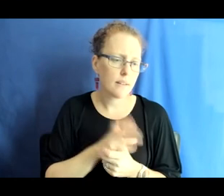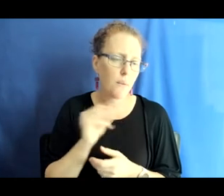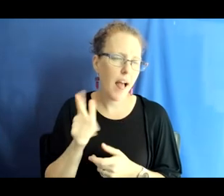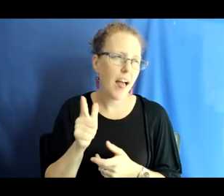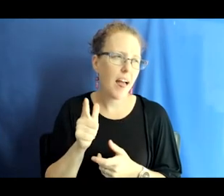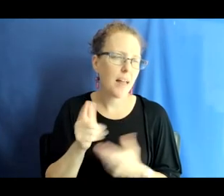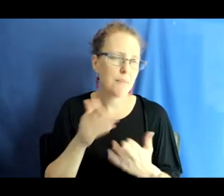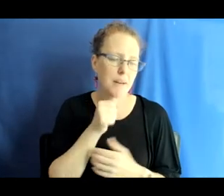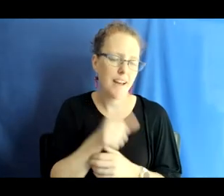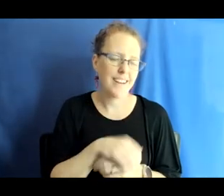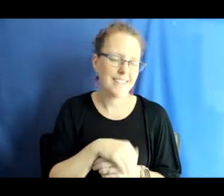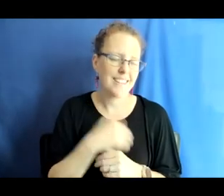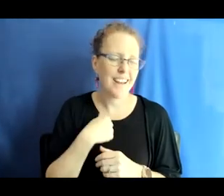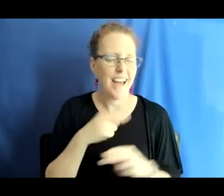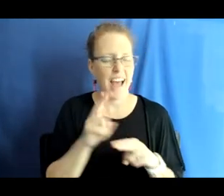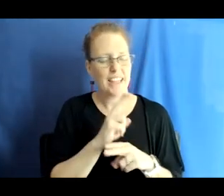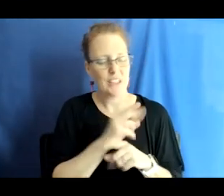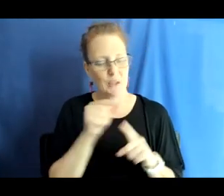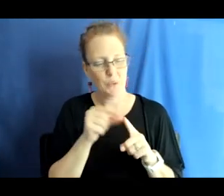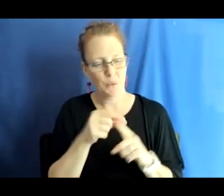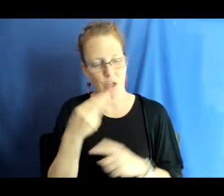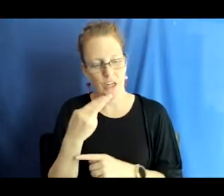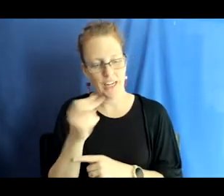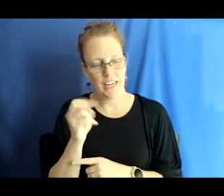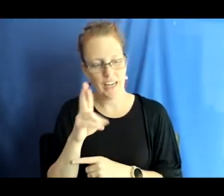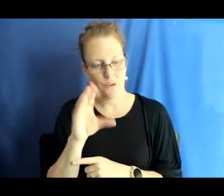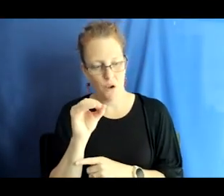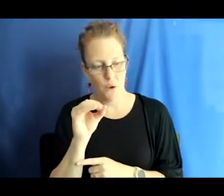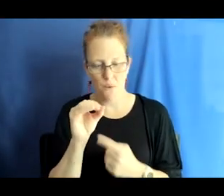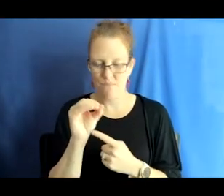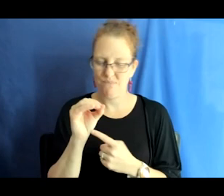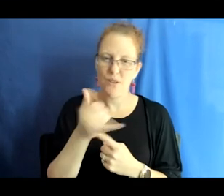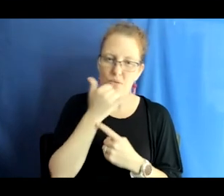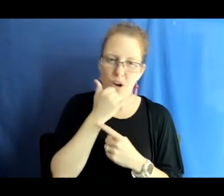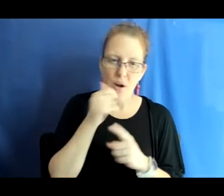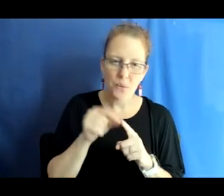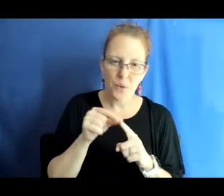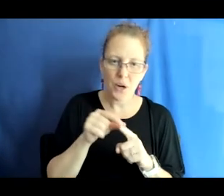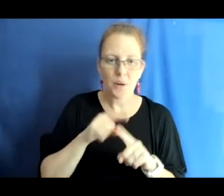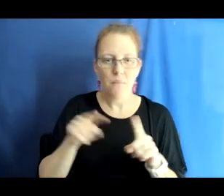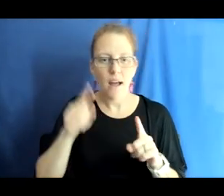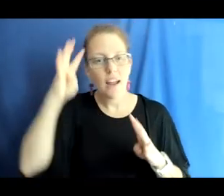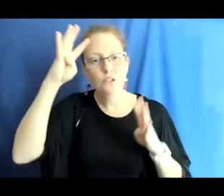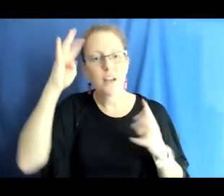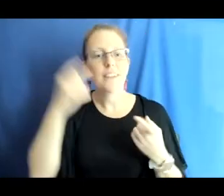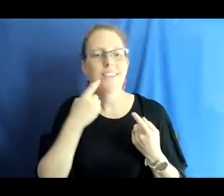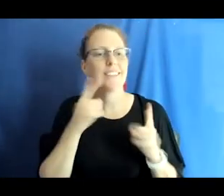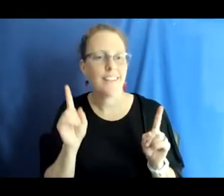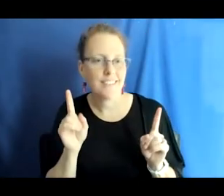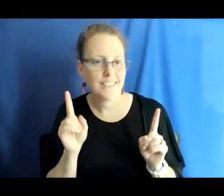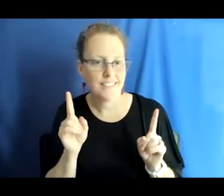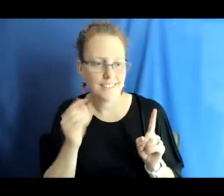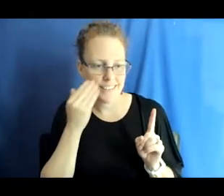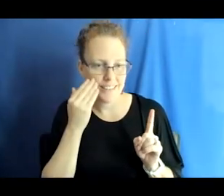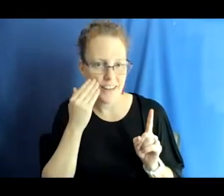you know, I use the word hero. Perhaps that's the wrong word. Maybe. But, you know, just to have like be a creative success, I didn't have to turn out to be like